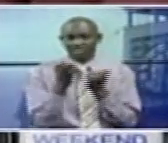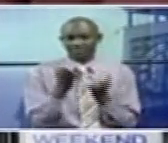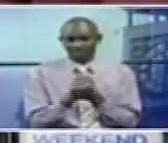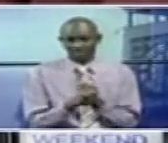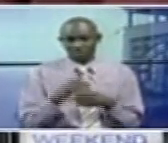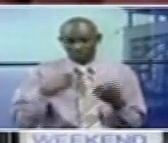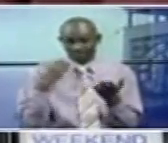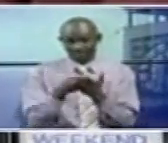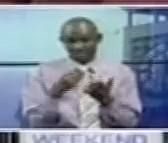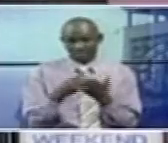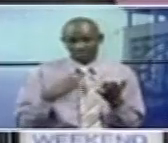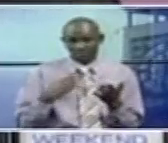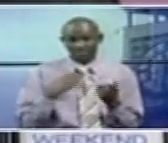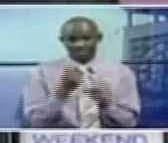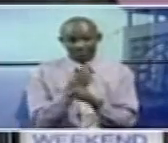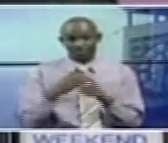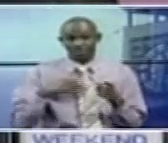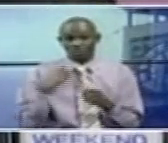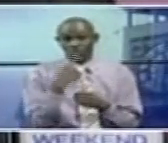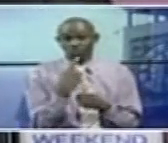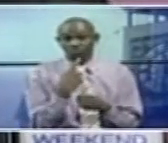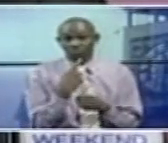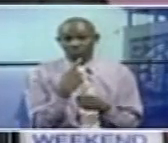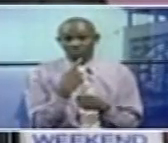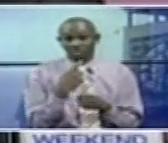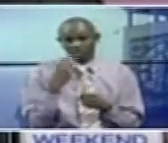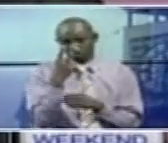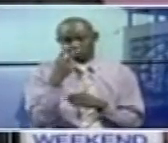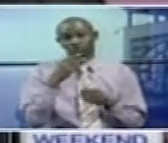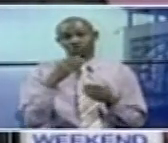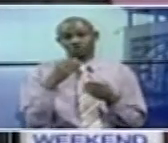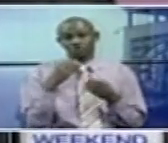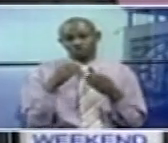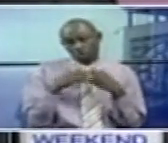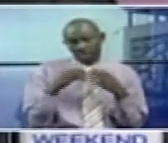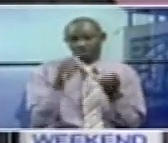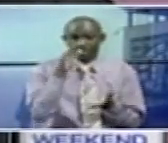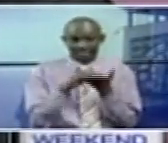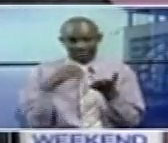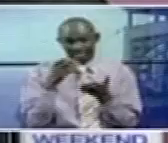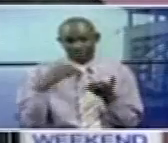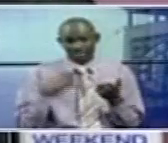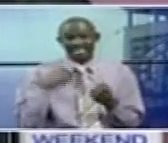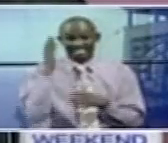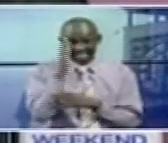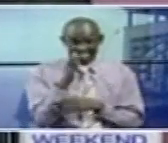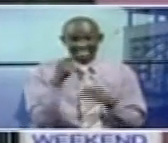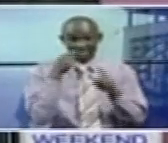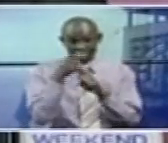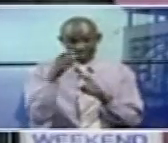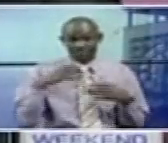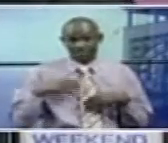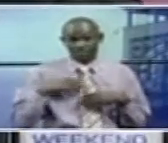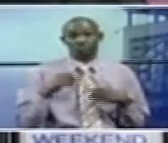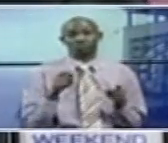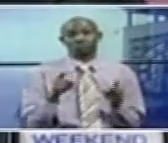We finance the bottom of the pyramid, people who make $2 or less per day. The business needs to directly impact those people